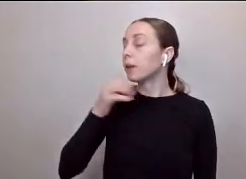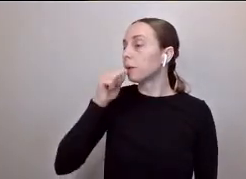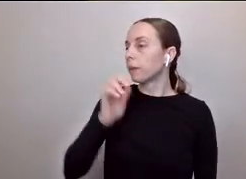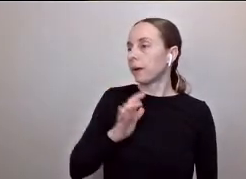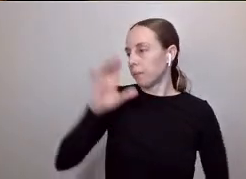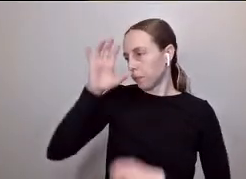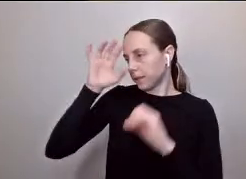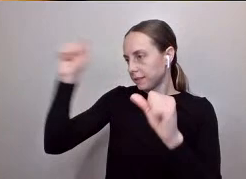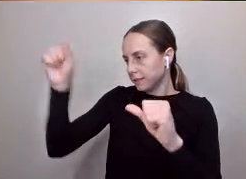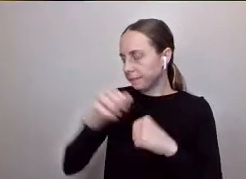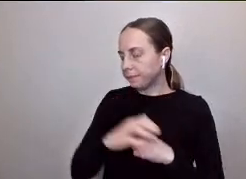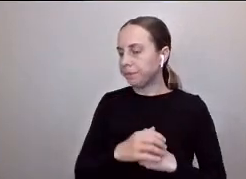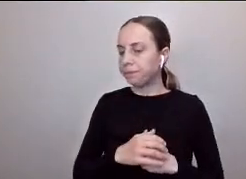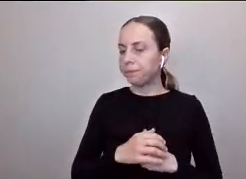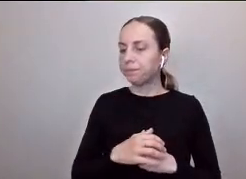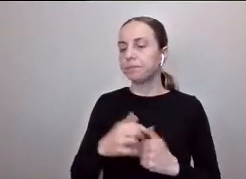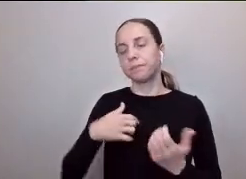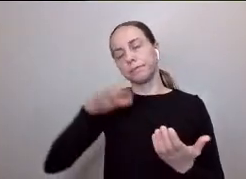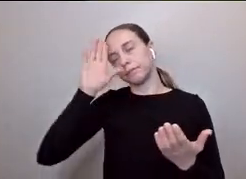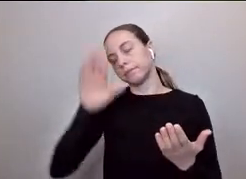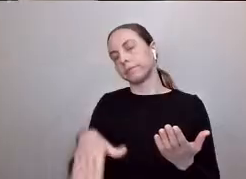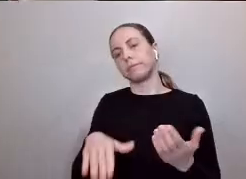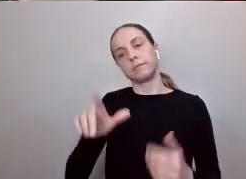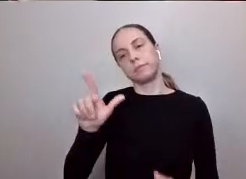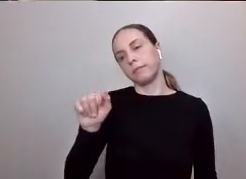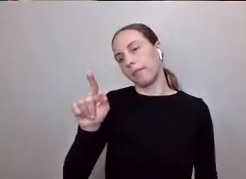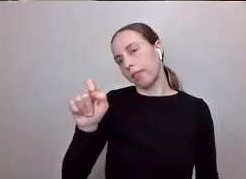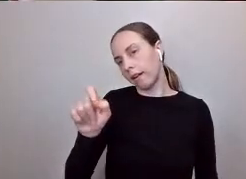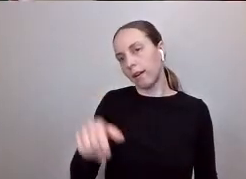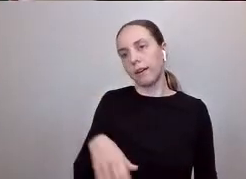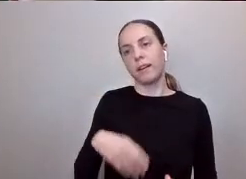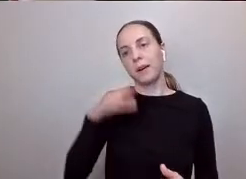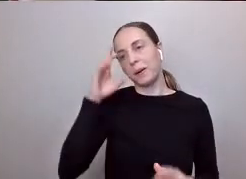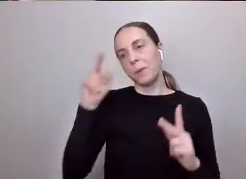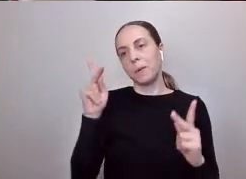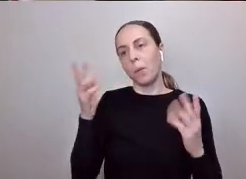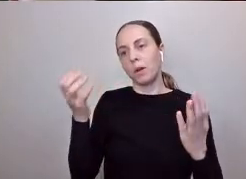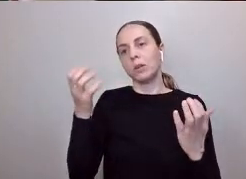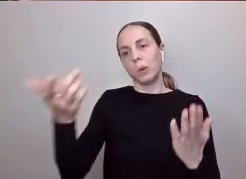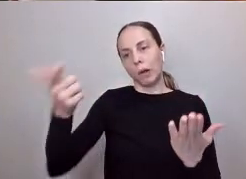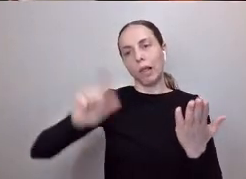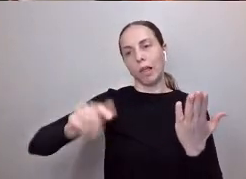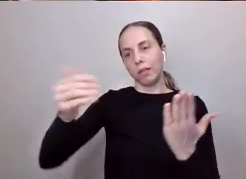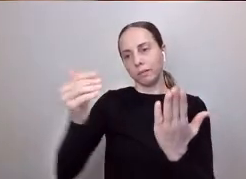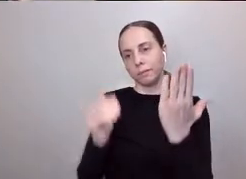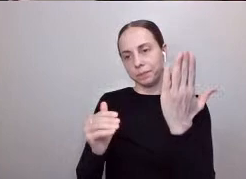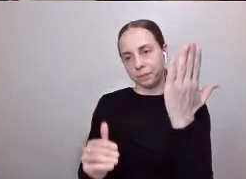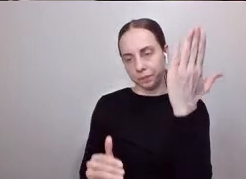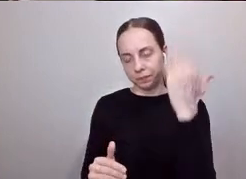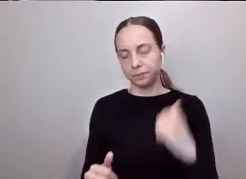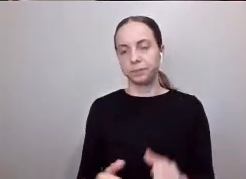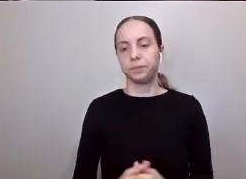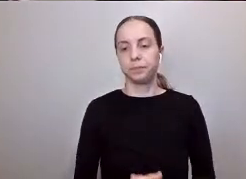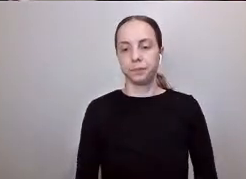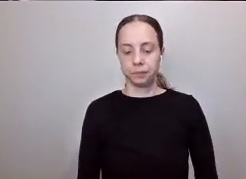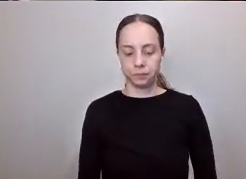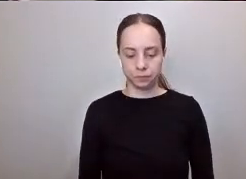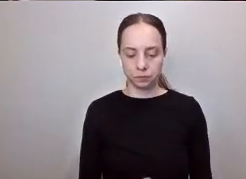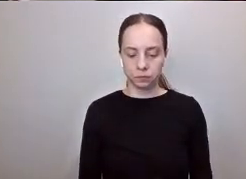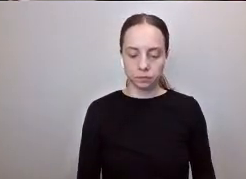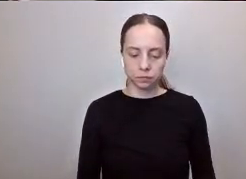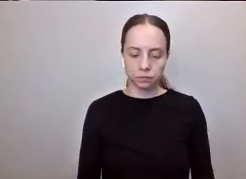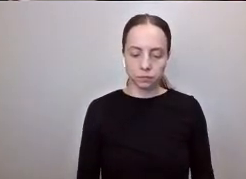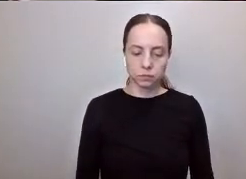I know it's late. I know folks want to move on to the next things we have to talk about, but I don't have any good quotes